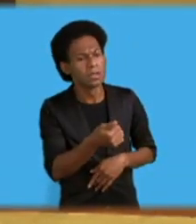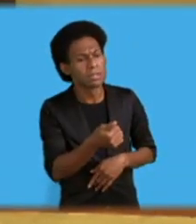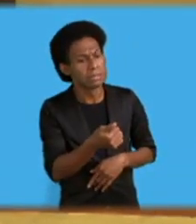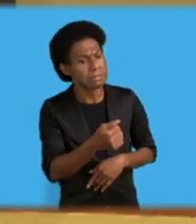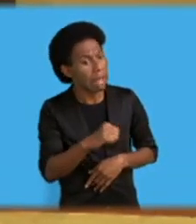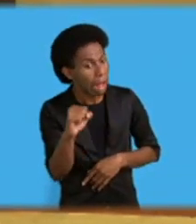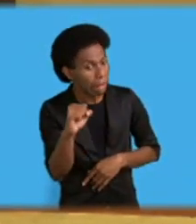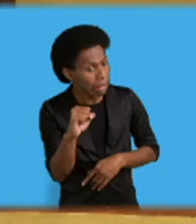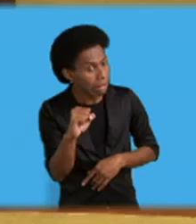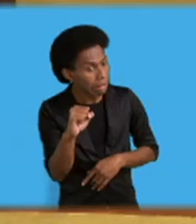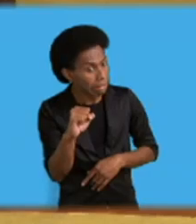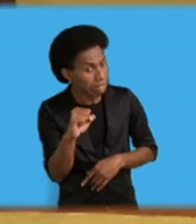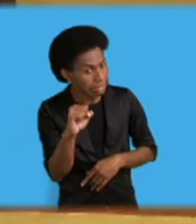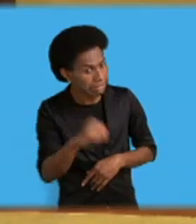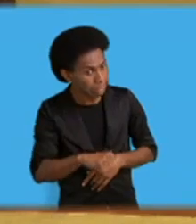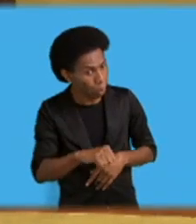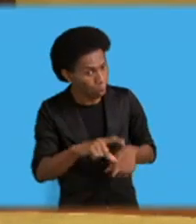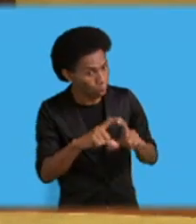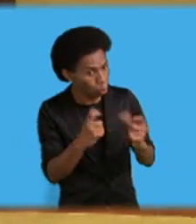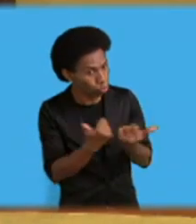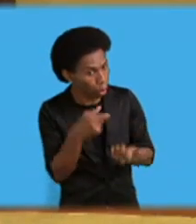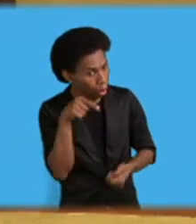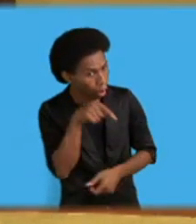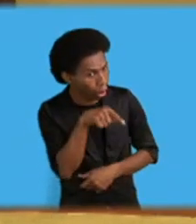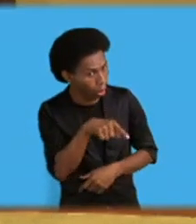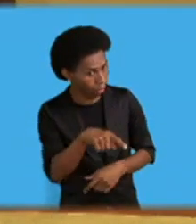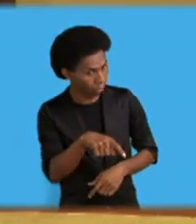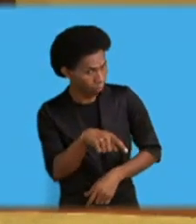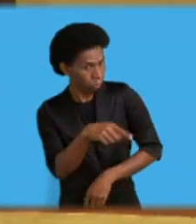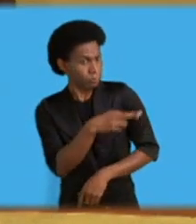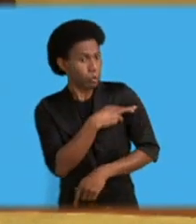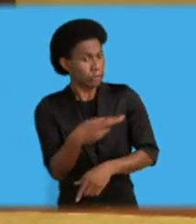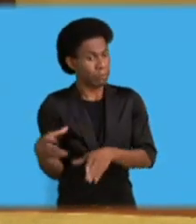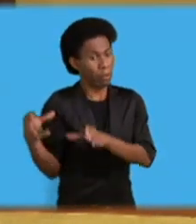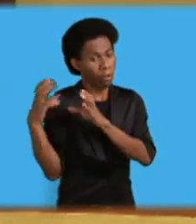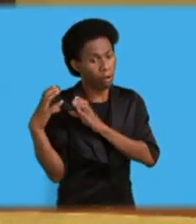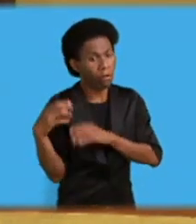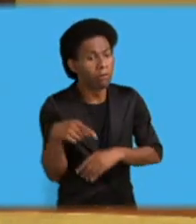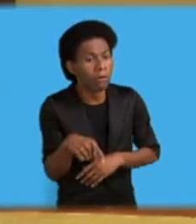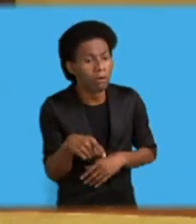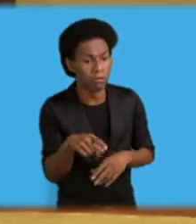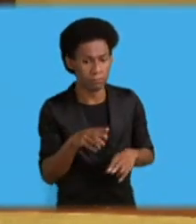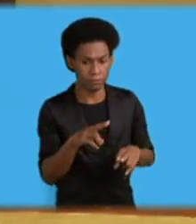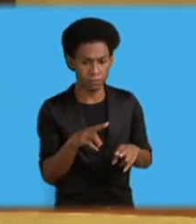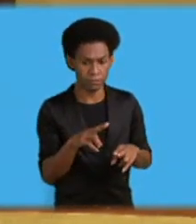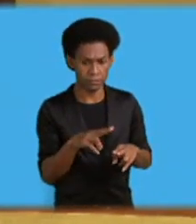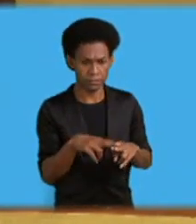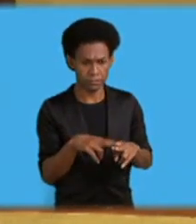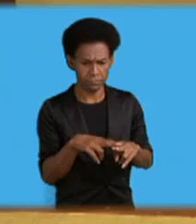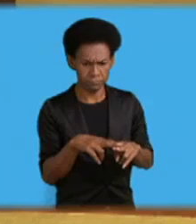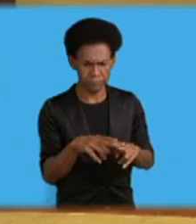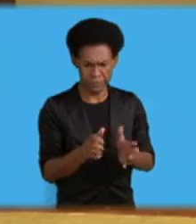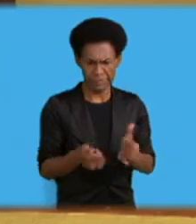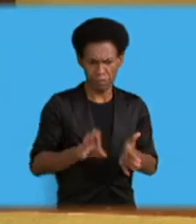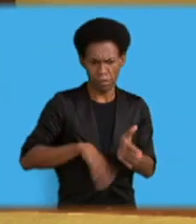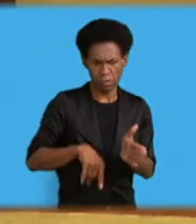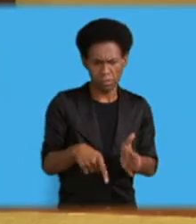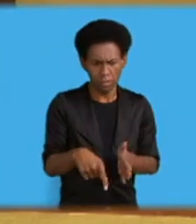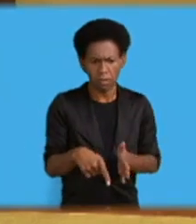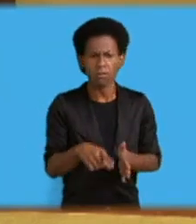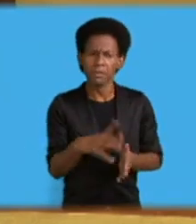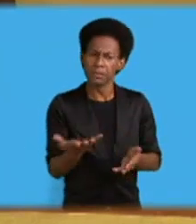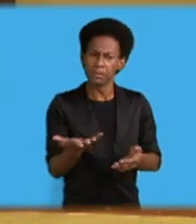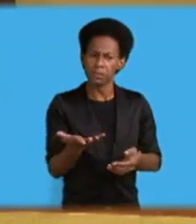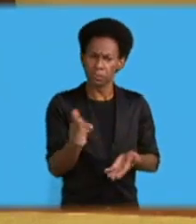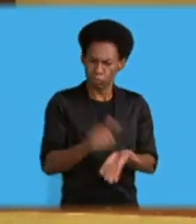government to make sure that people of this country are not discriminated. They have the right to receive another newspaper as well. It's people who are asking